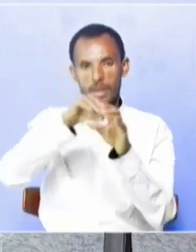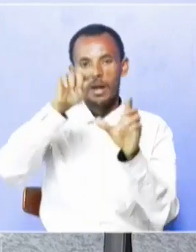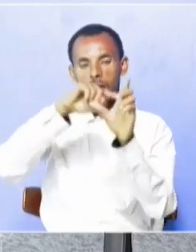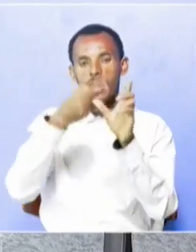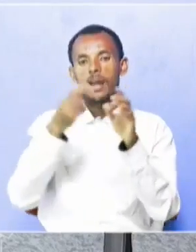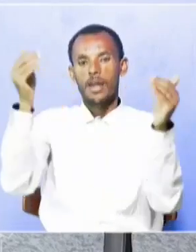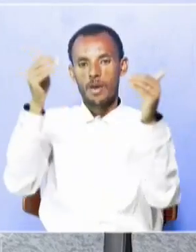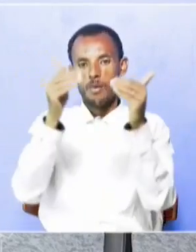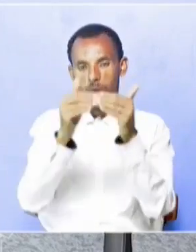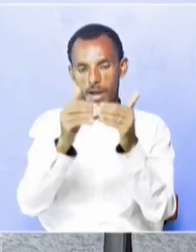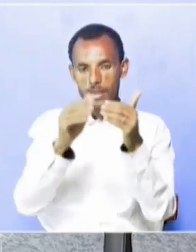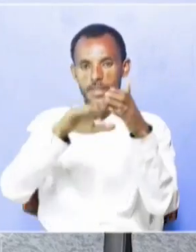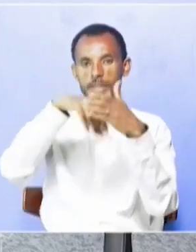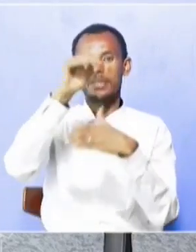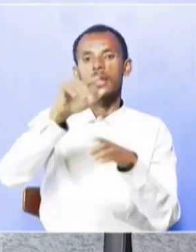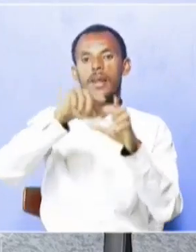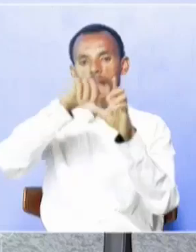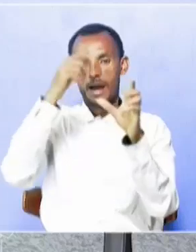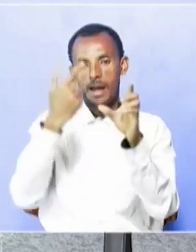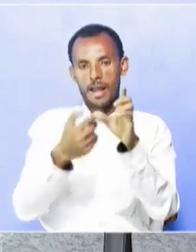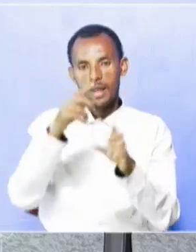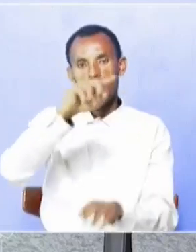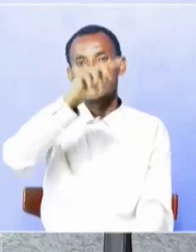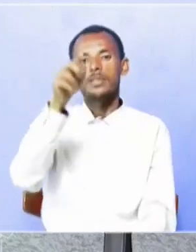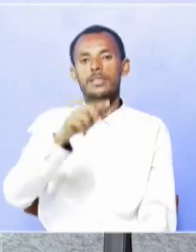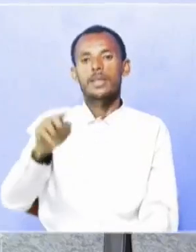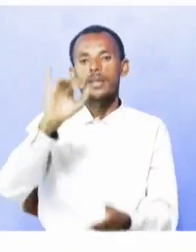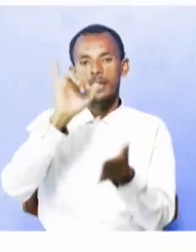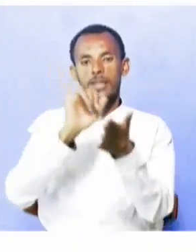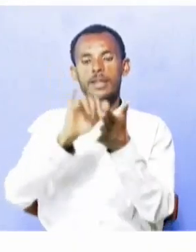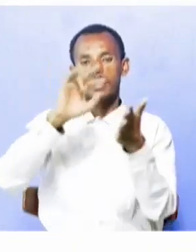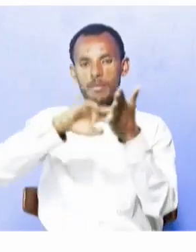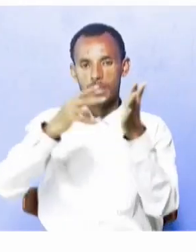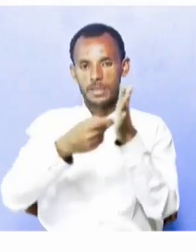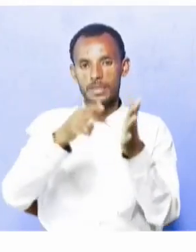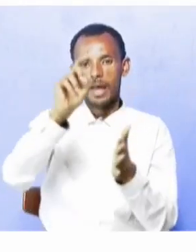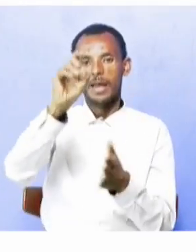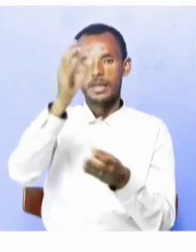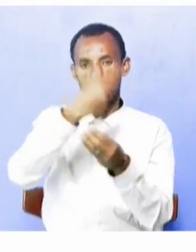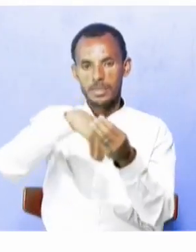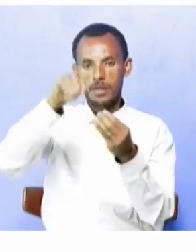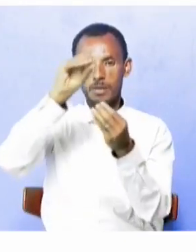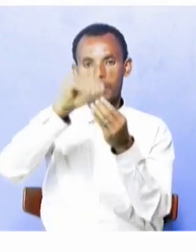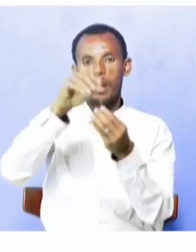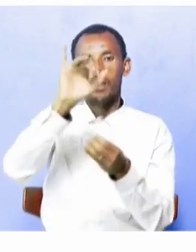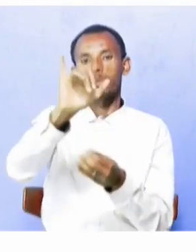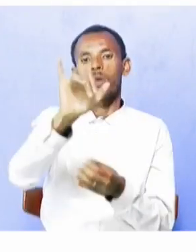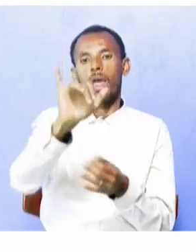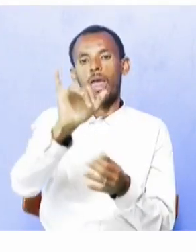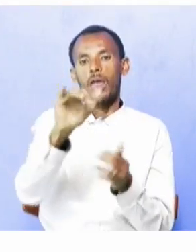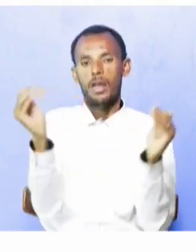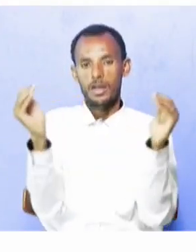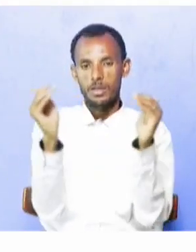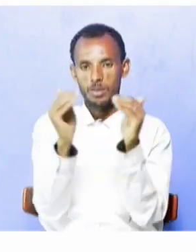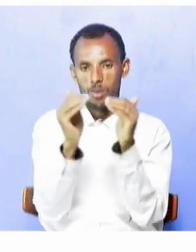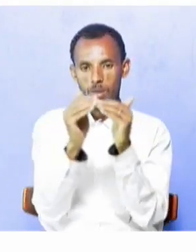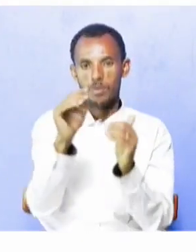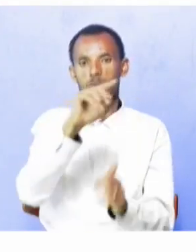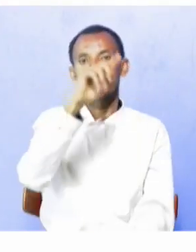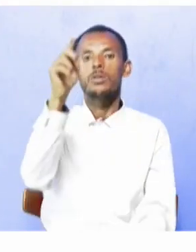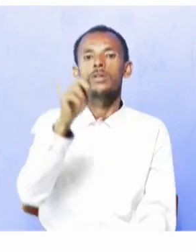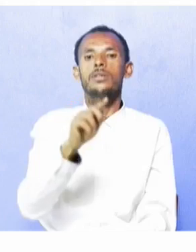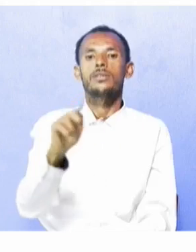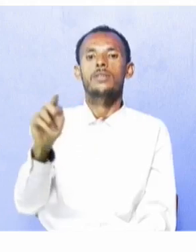to the exterior angle Z. That means X plus Y is Z,